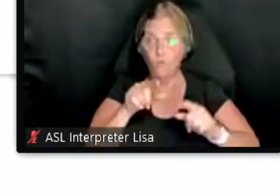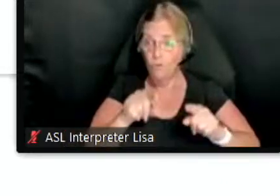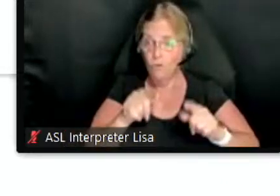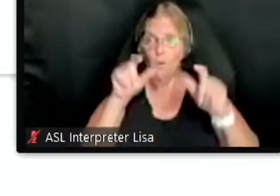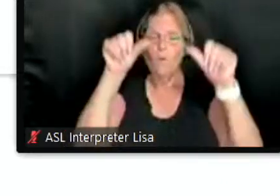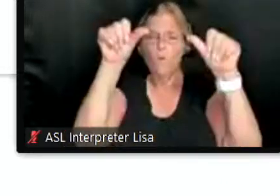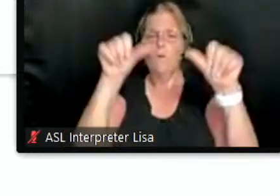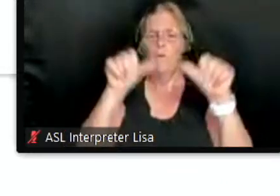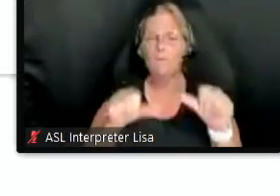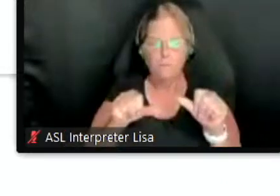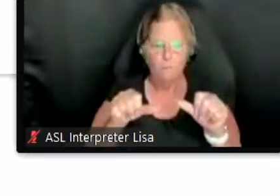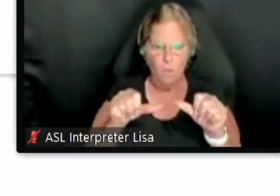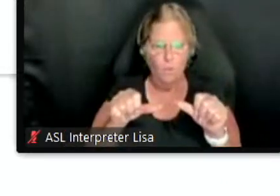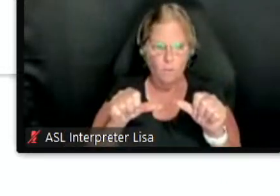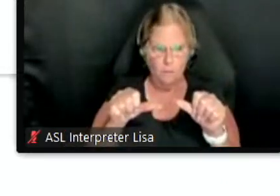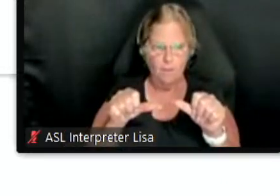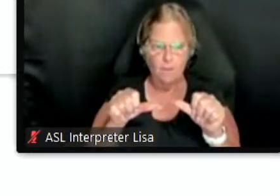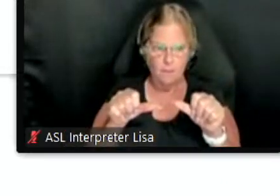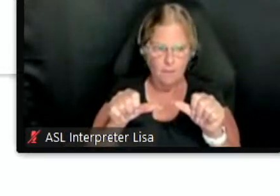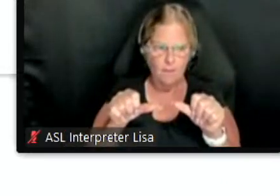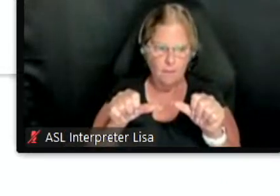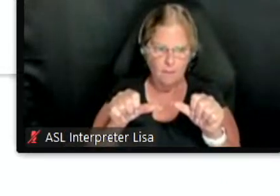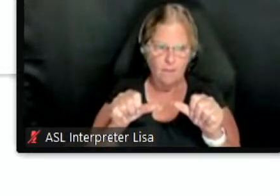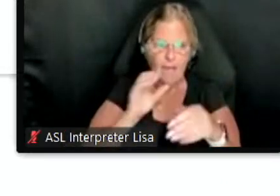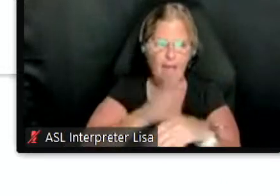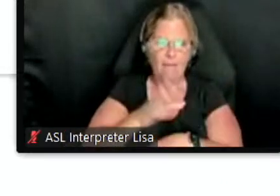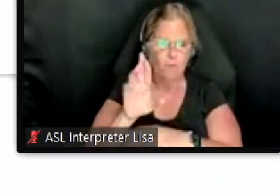remediated at that website.